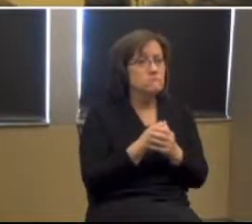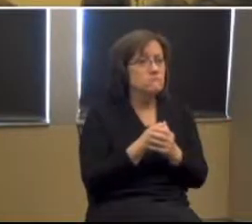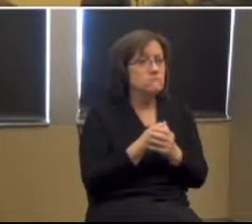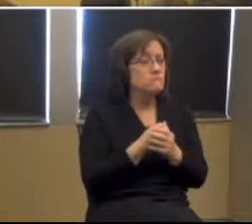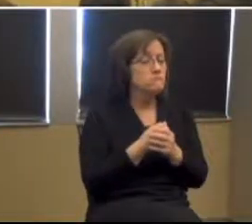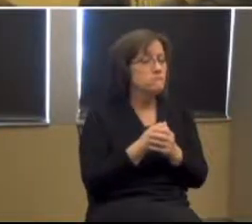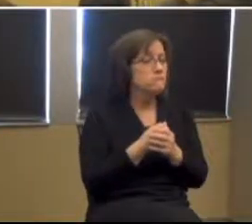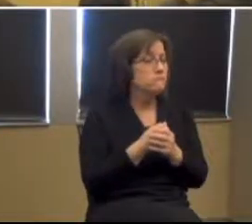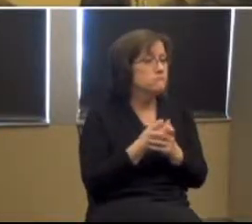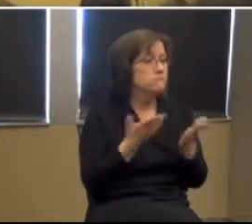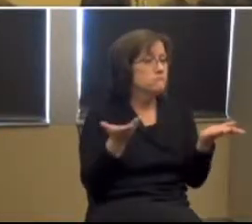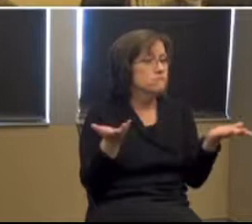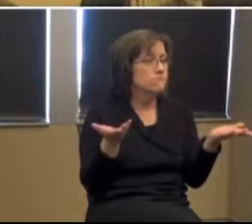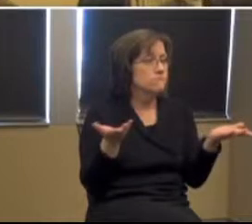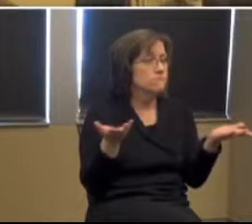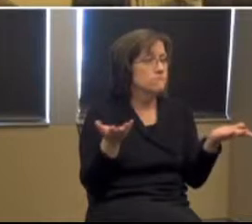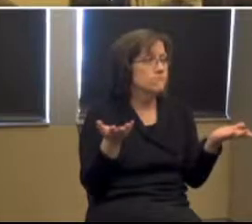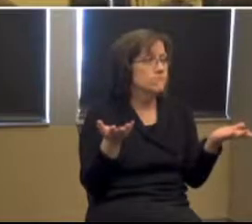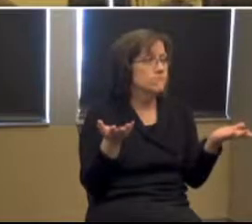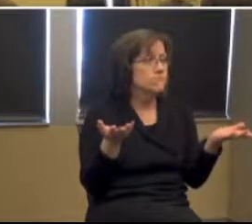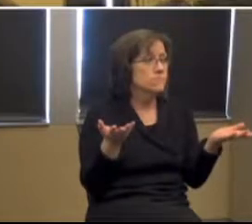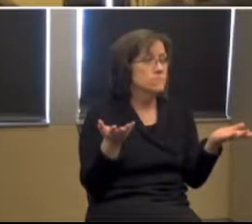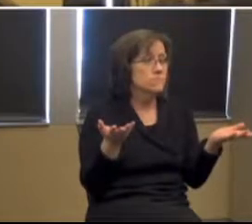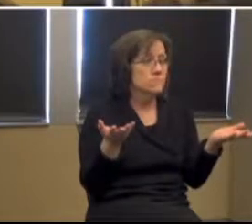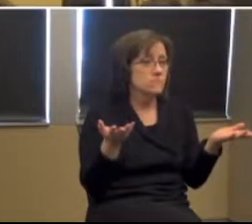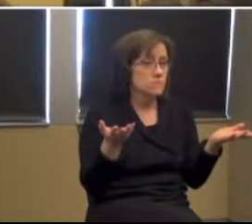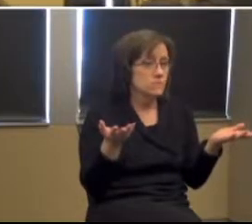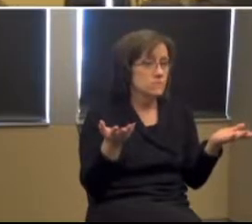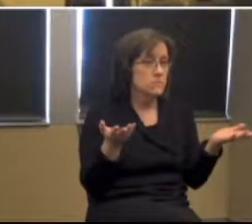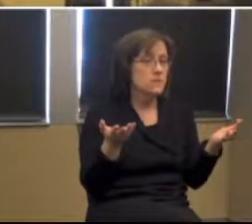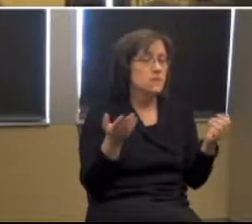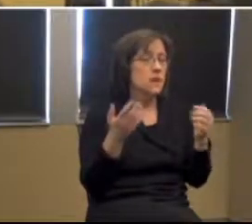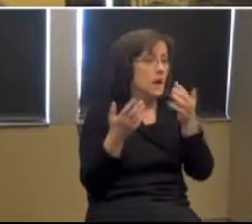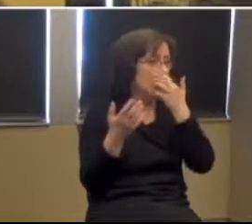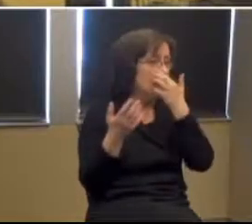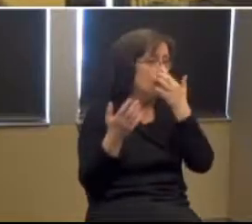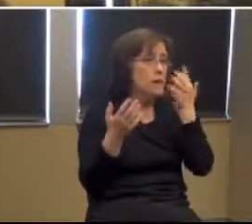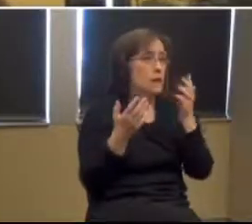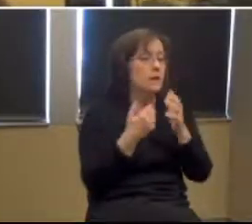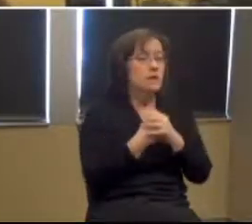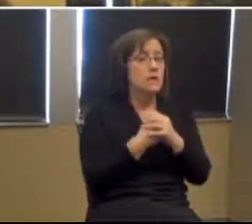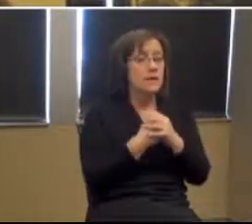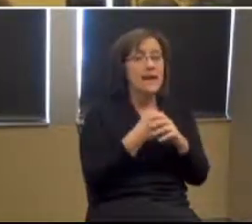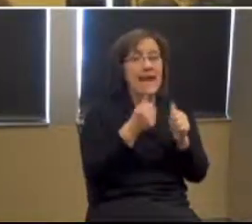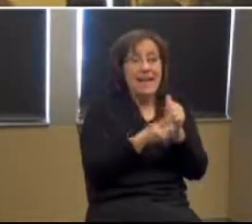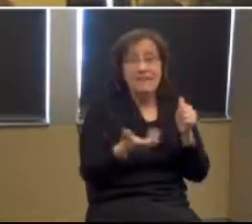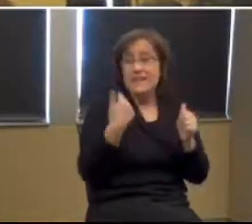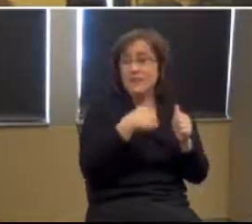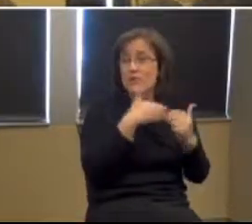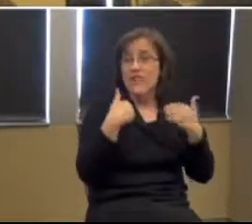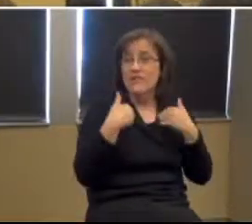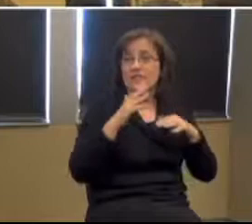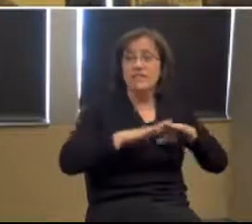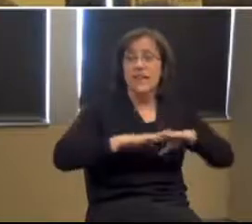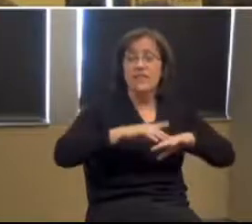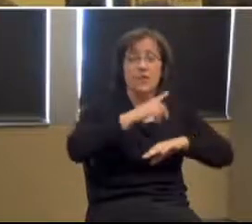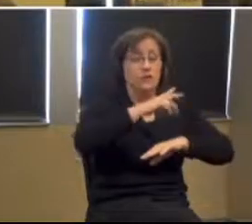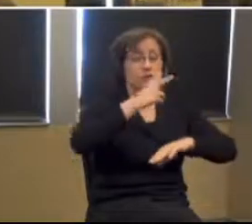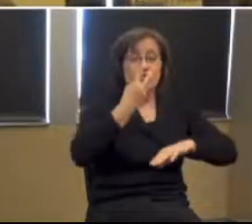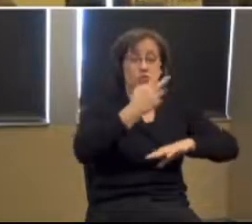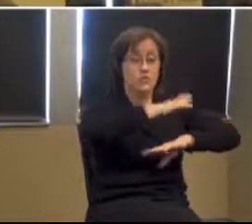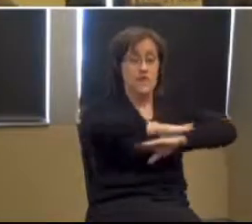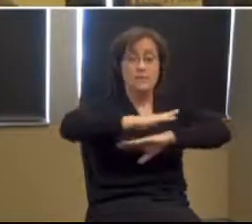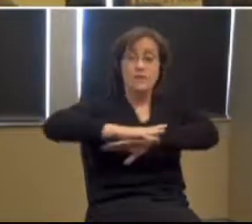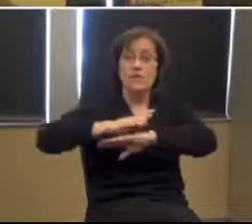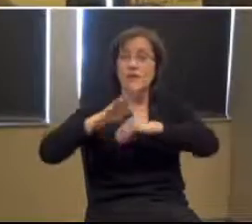Everything we have is on these two tables, and if all 52 of you run, it's going to be a little bit like Lollapalooza. And so